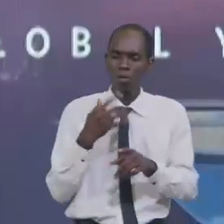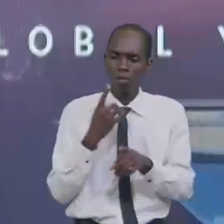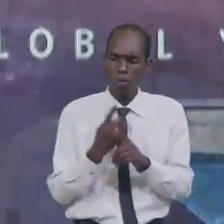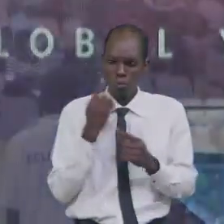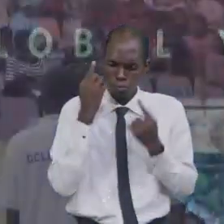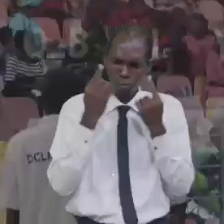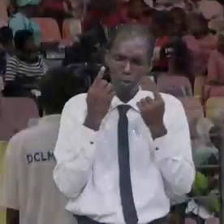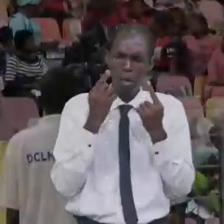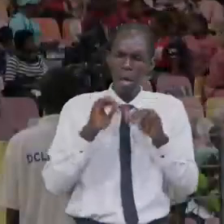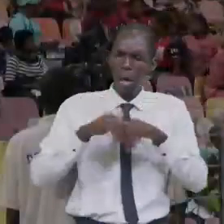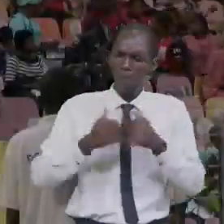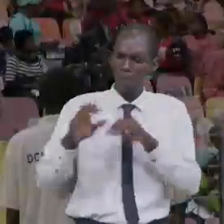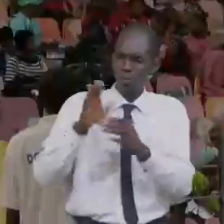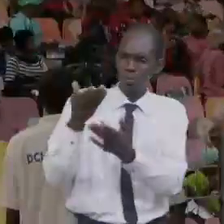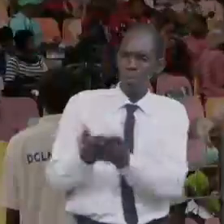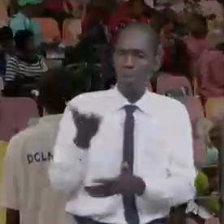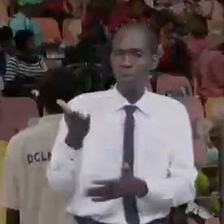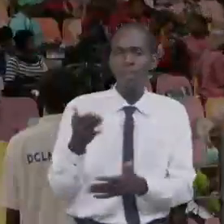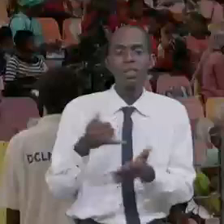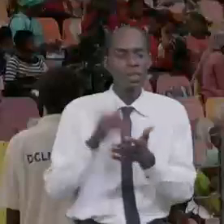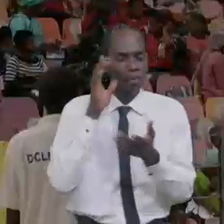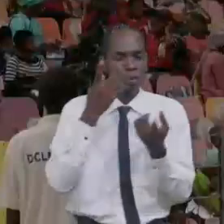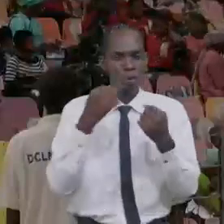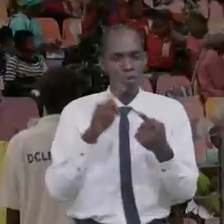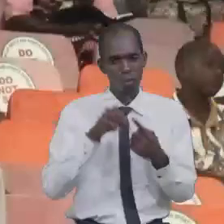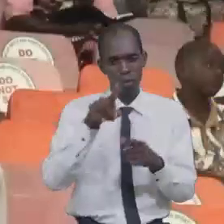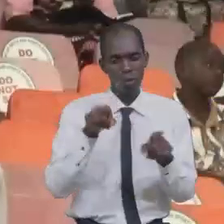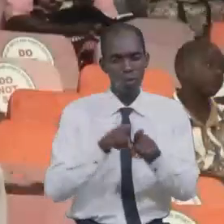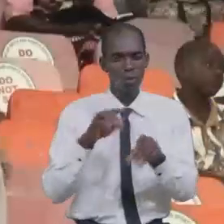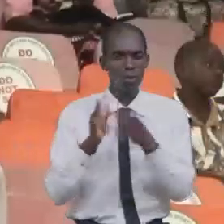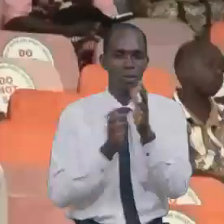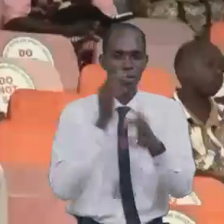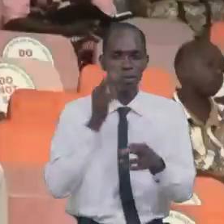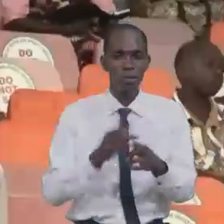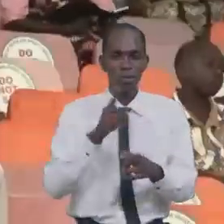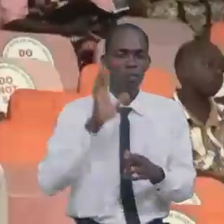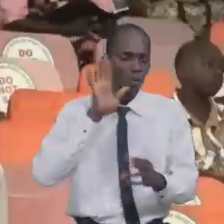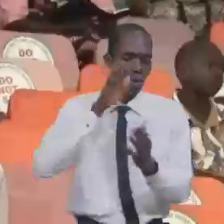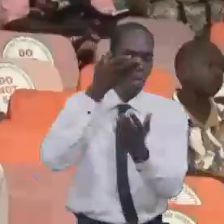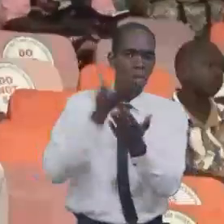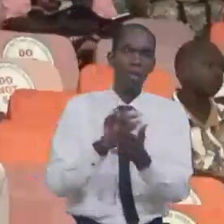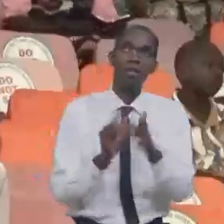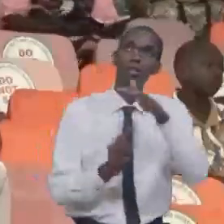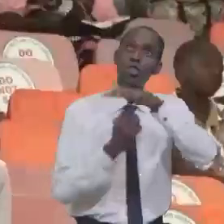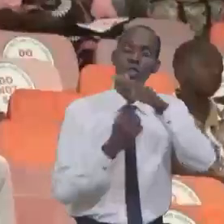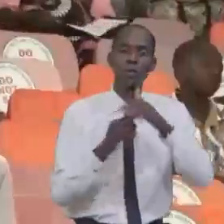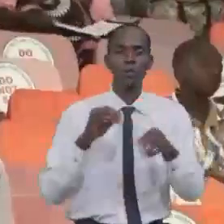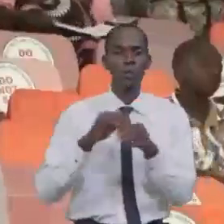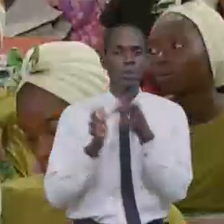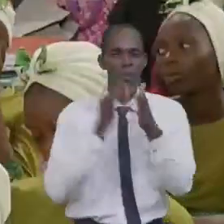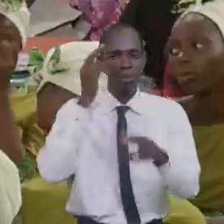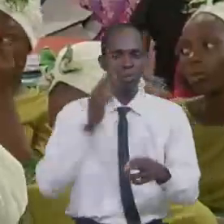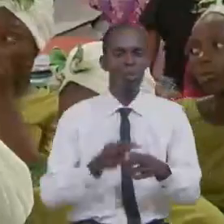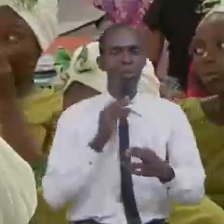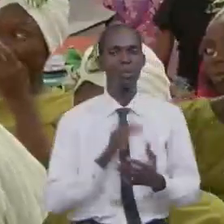they get there? It will come to you now. Yeah. You will get there in Jesus'